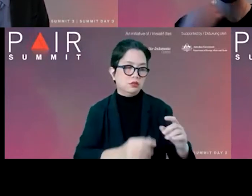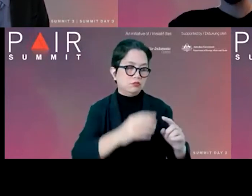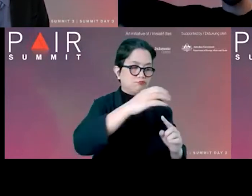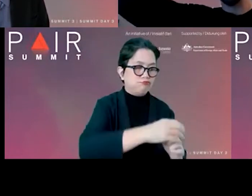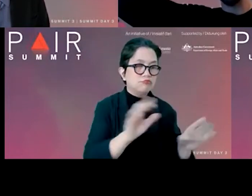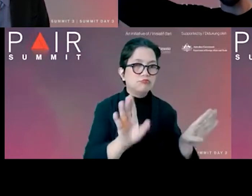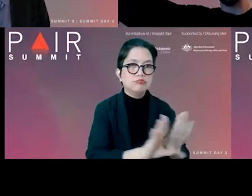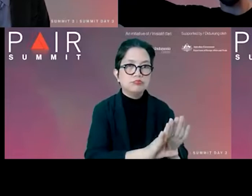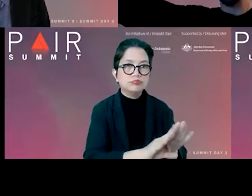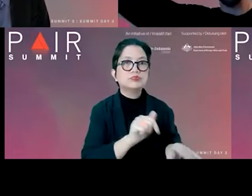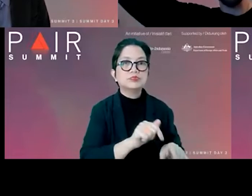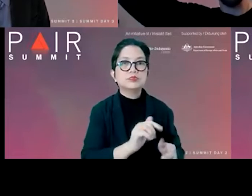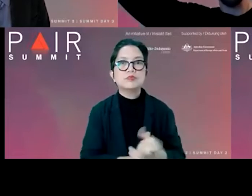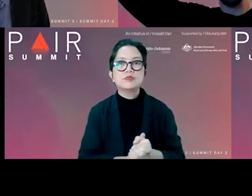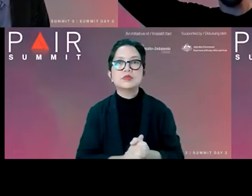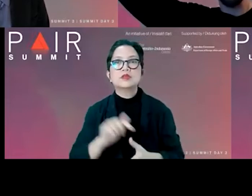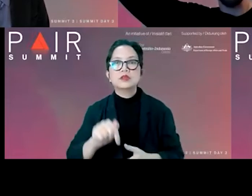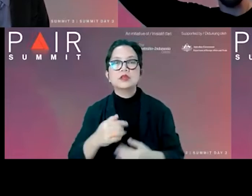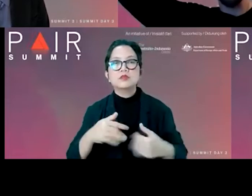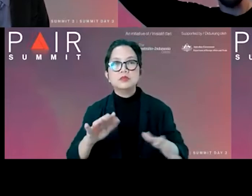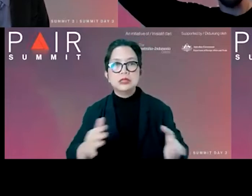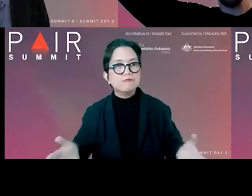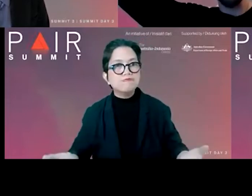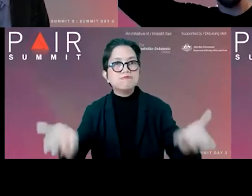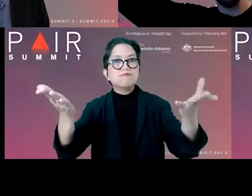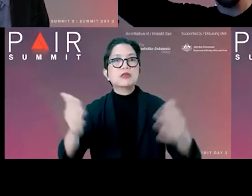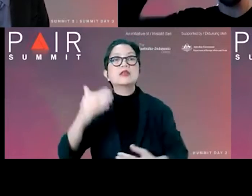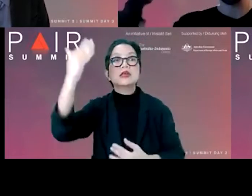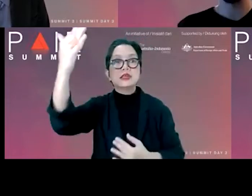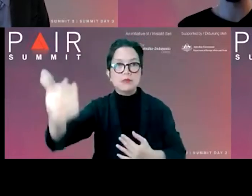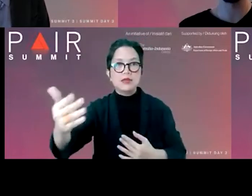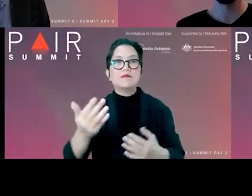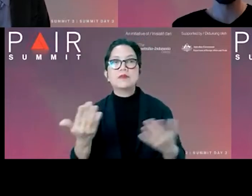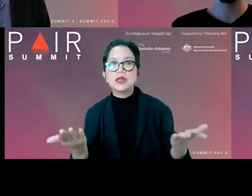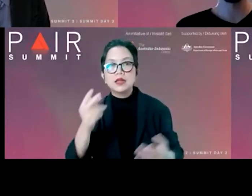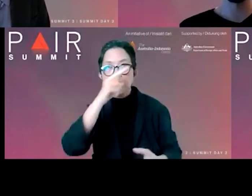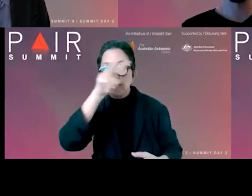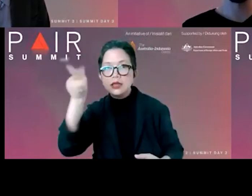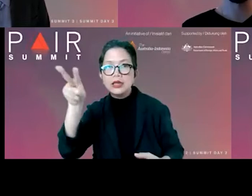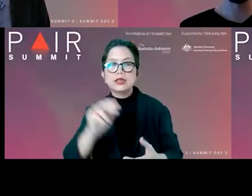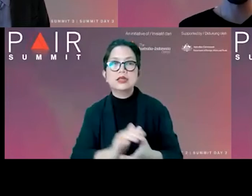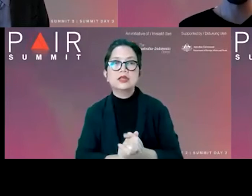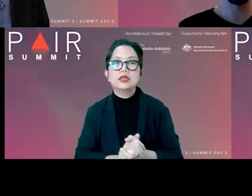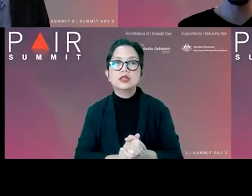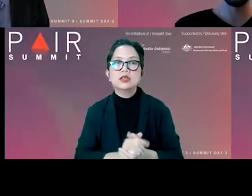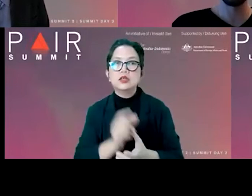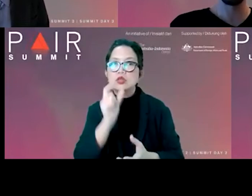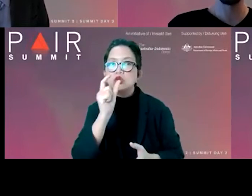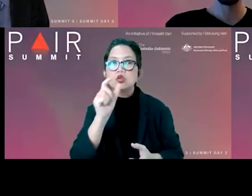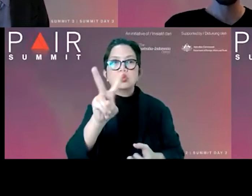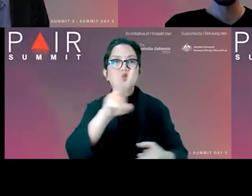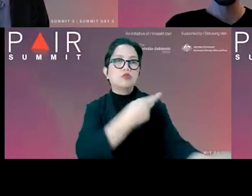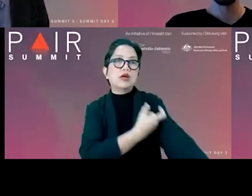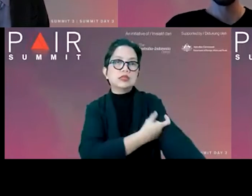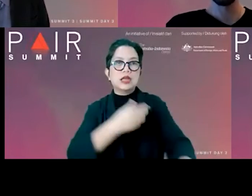takes us forward and looks at, what sort of supply chain for vaccinations, what sort of manufacturing, what sort of storage,